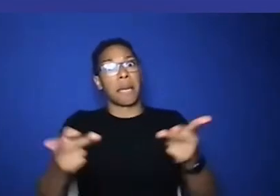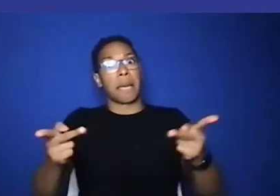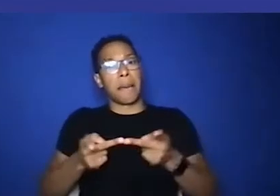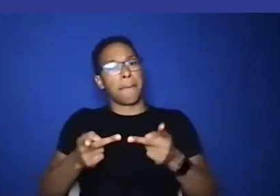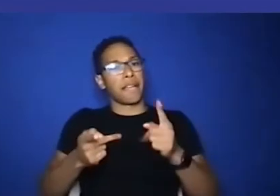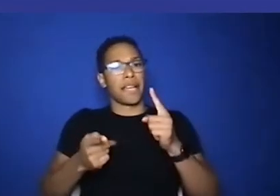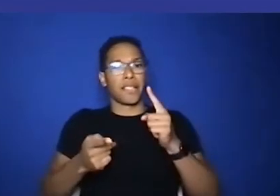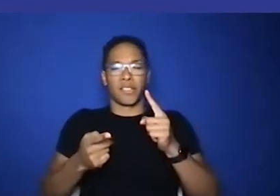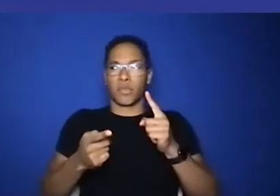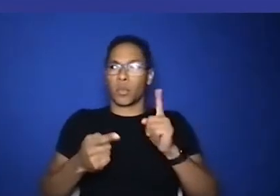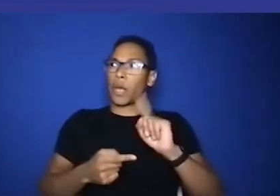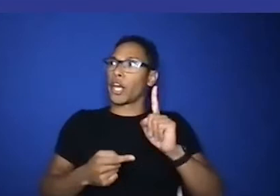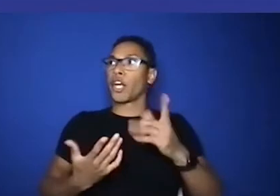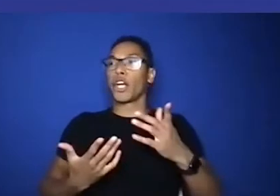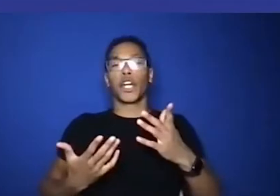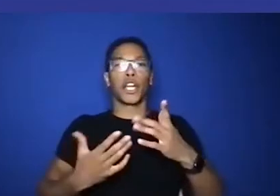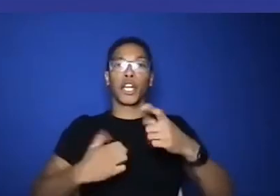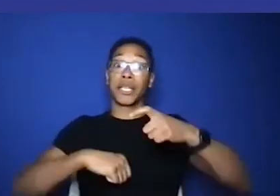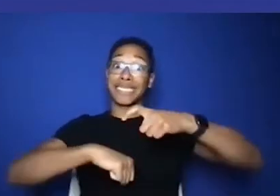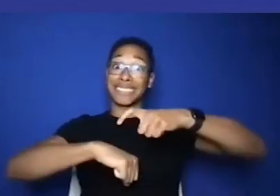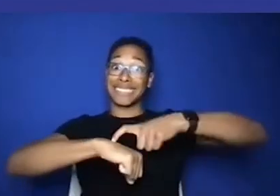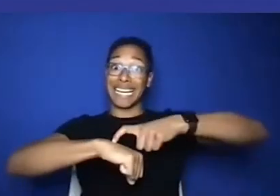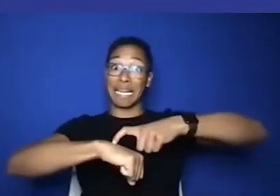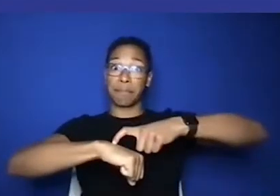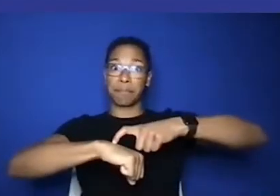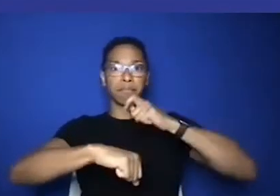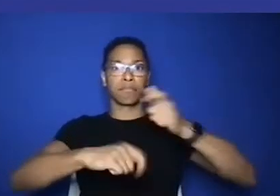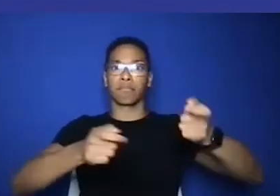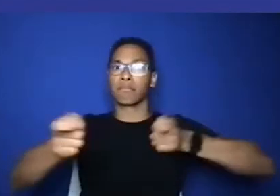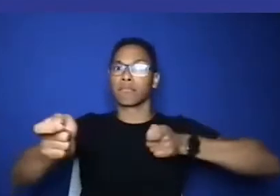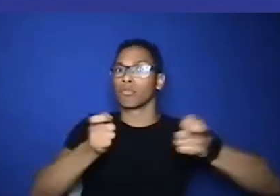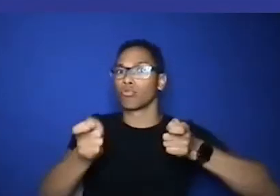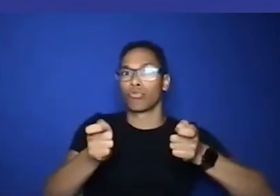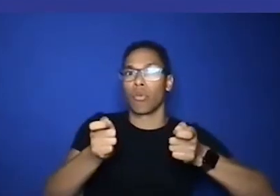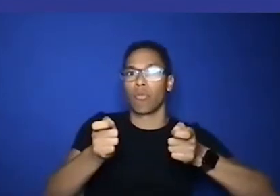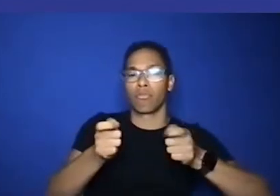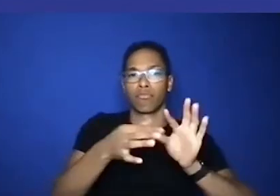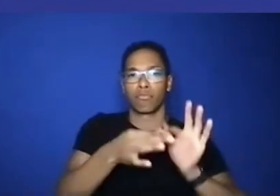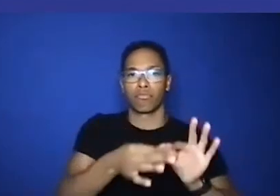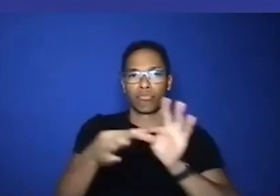linear time is not the dominant way of structuring relationship.